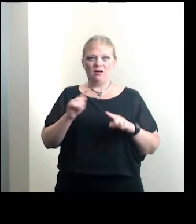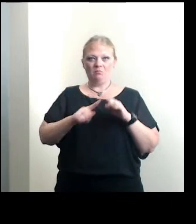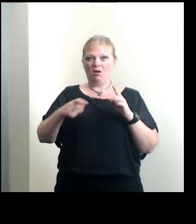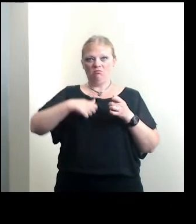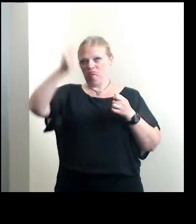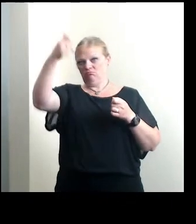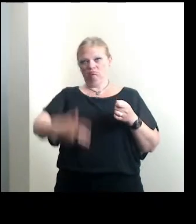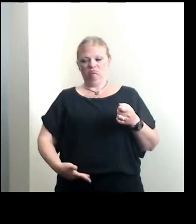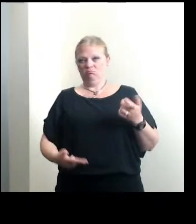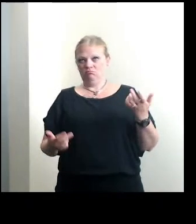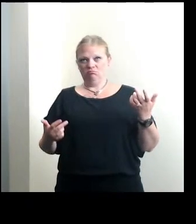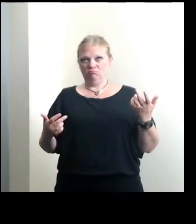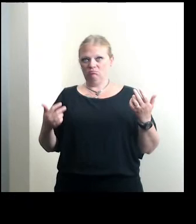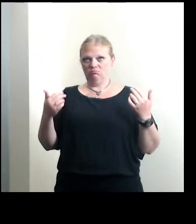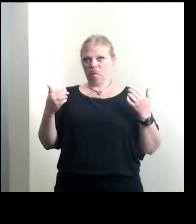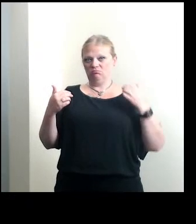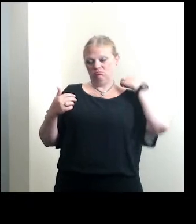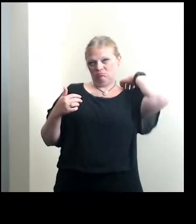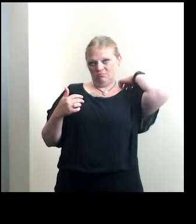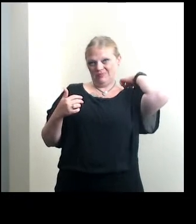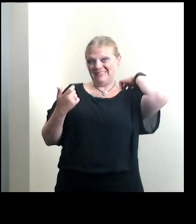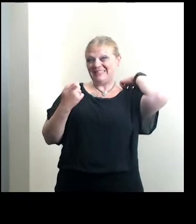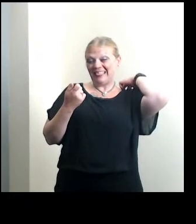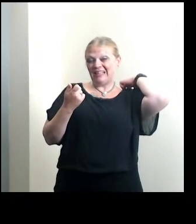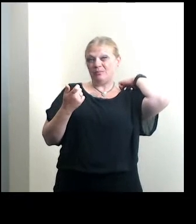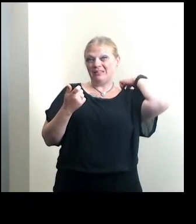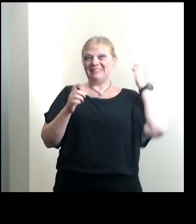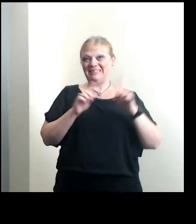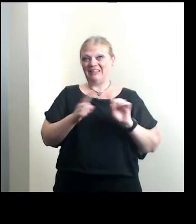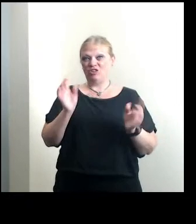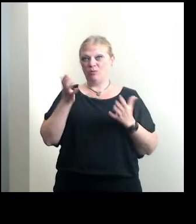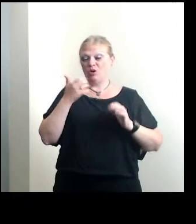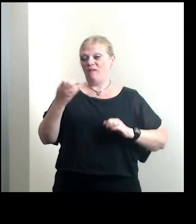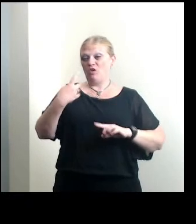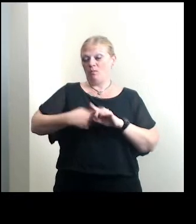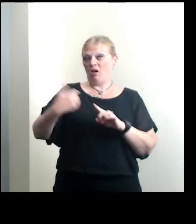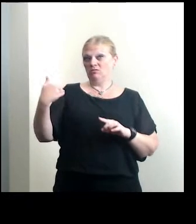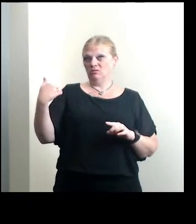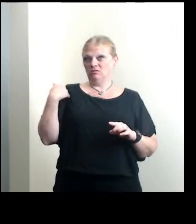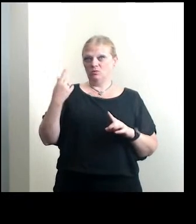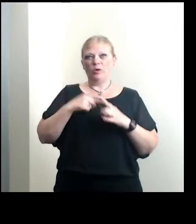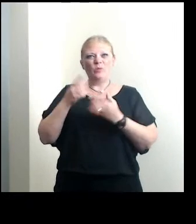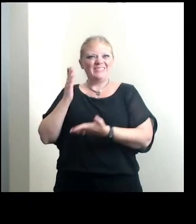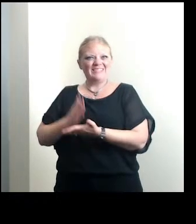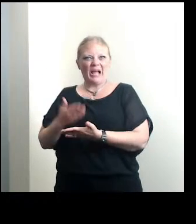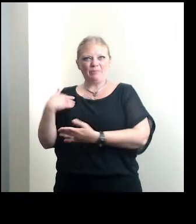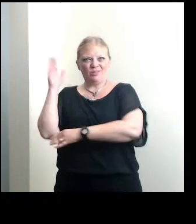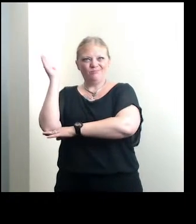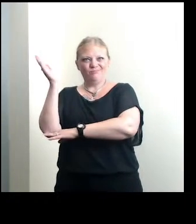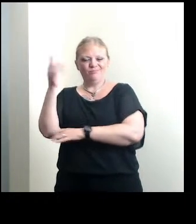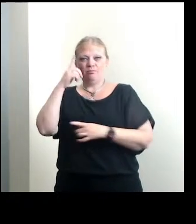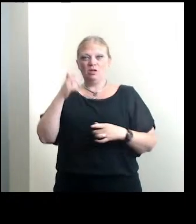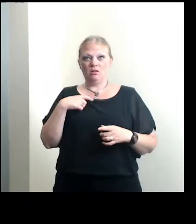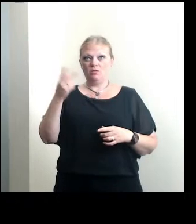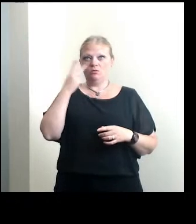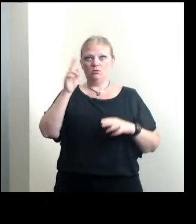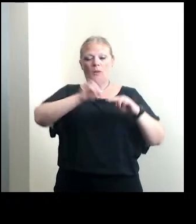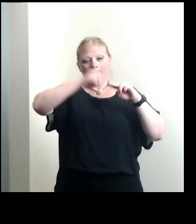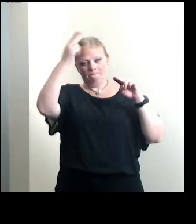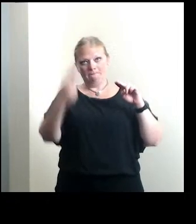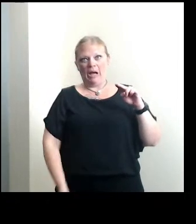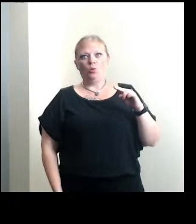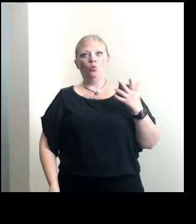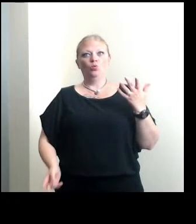board in all age groups. And this is a little different than we saw about a couple months ago when we stopped having the press conferences, because we really saw a tremendous drop-off